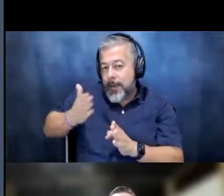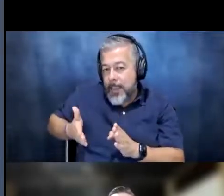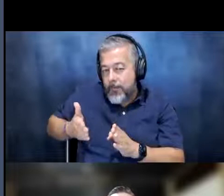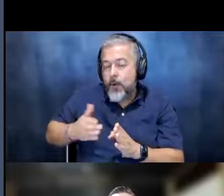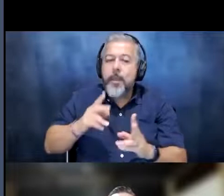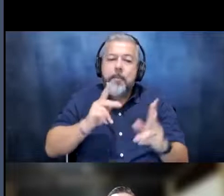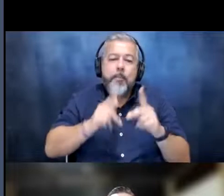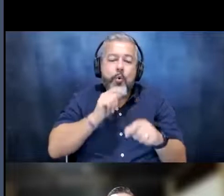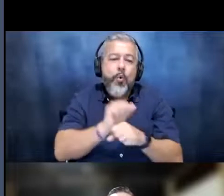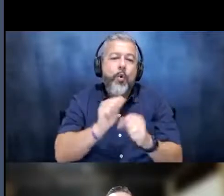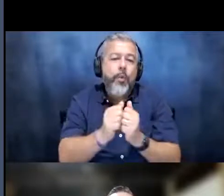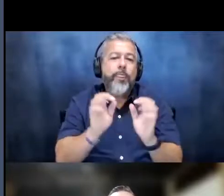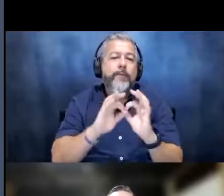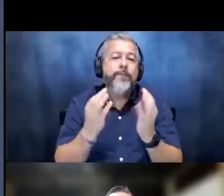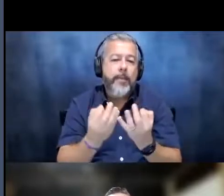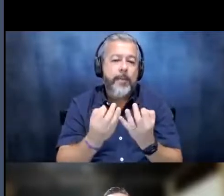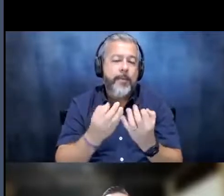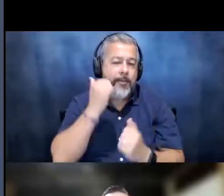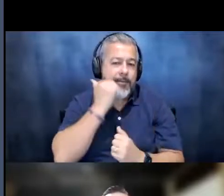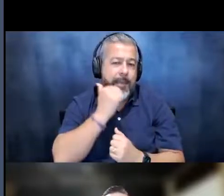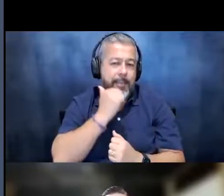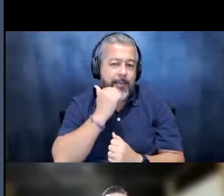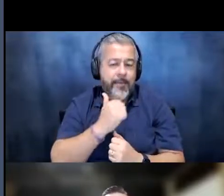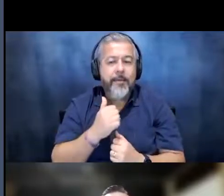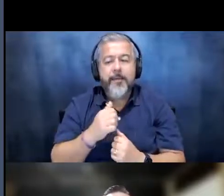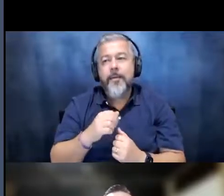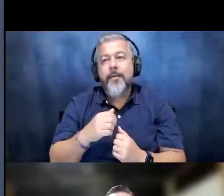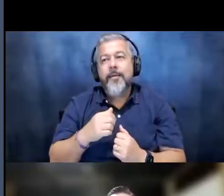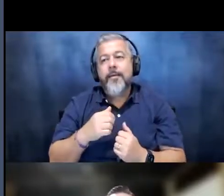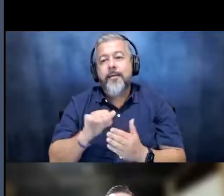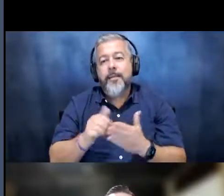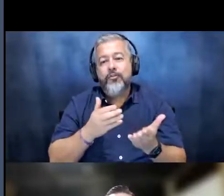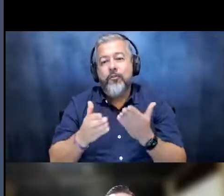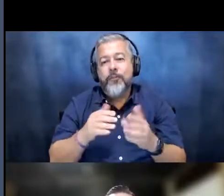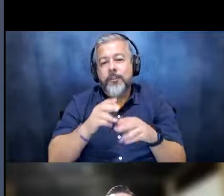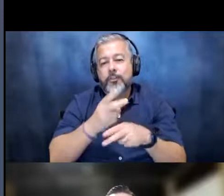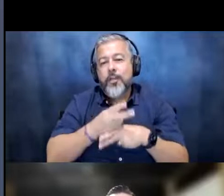families on a daily basis as that service of childcare is being provided.